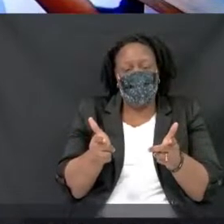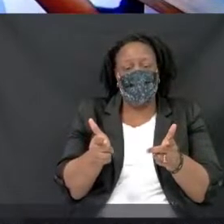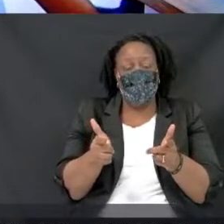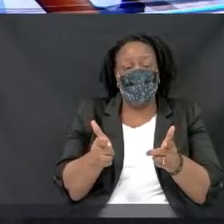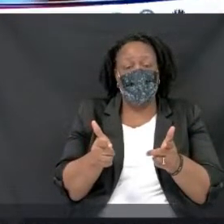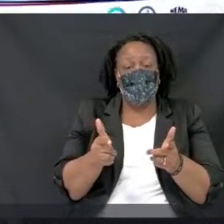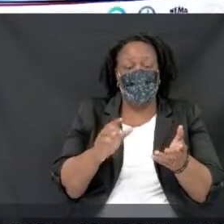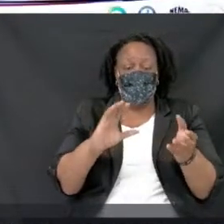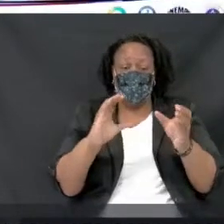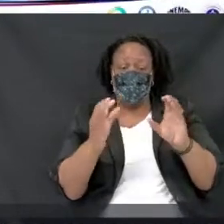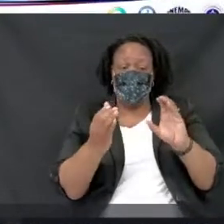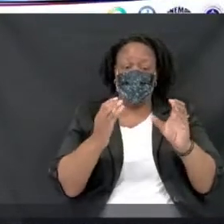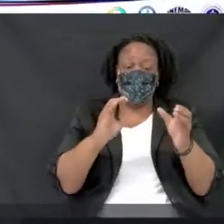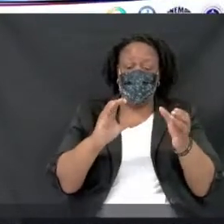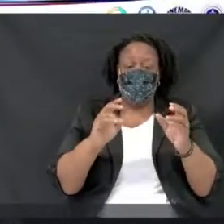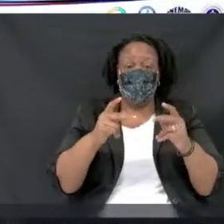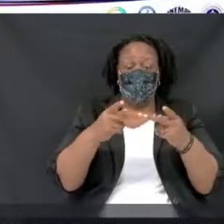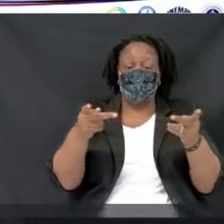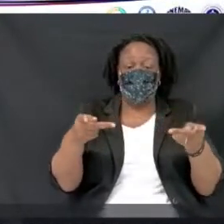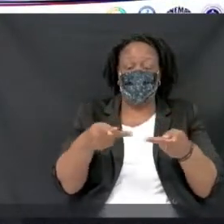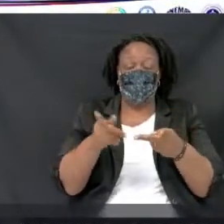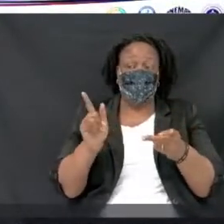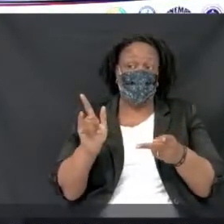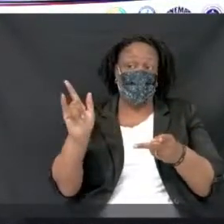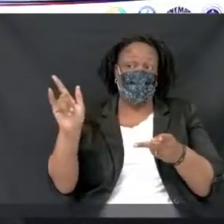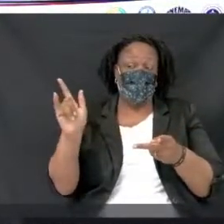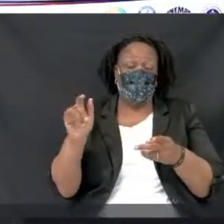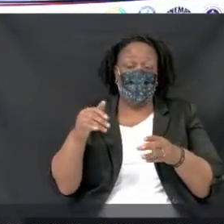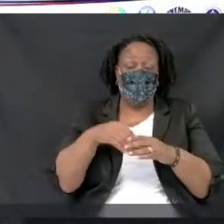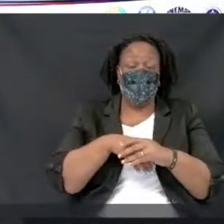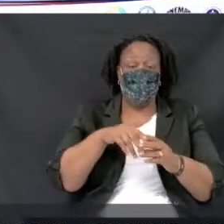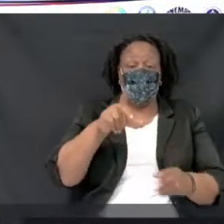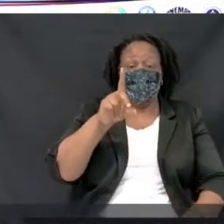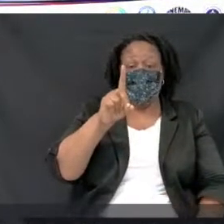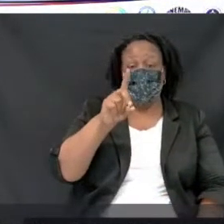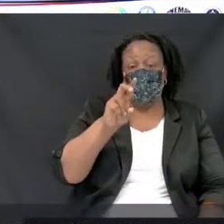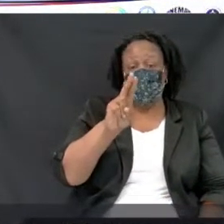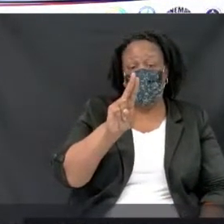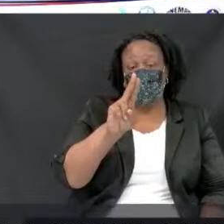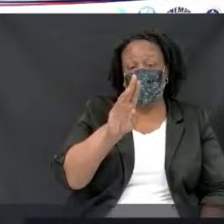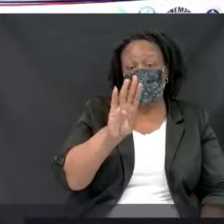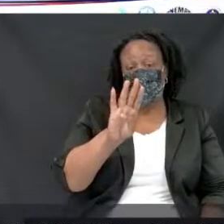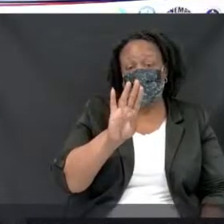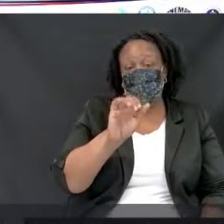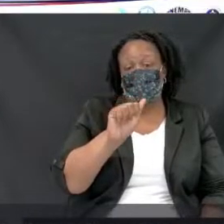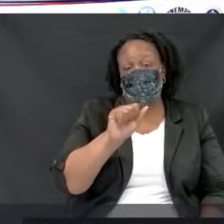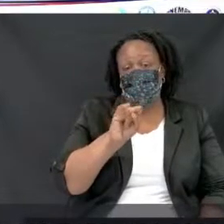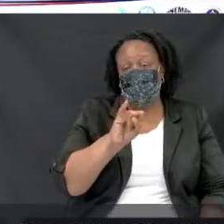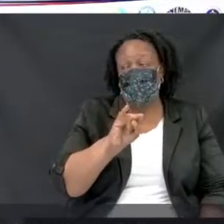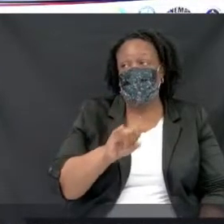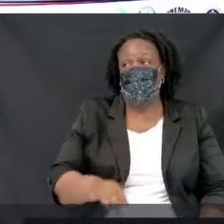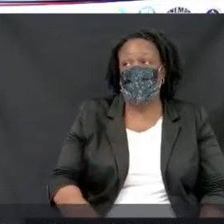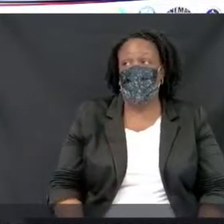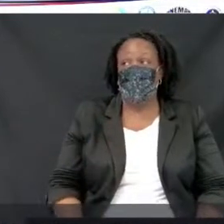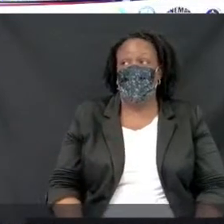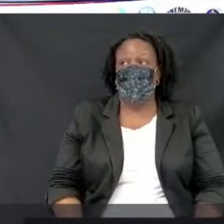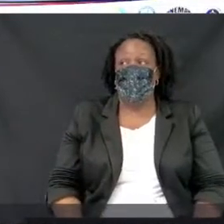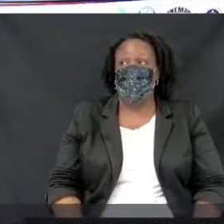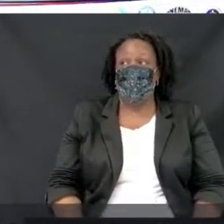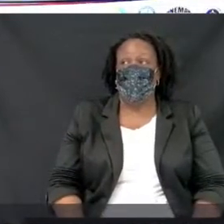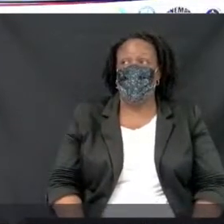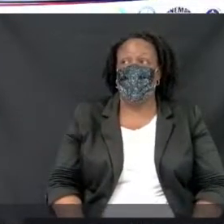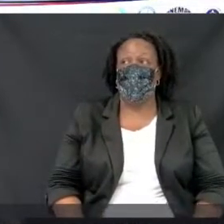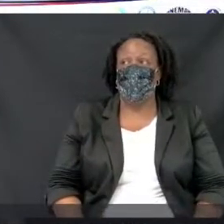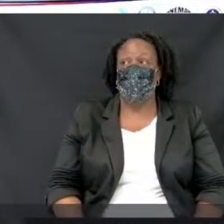that they had in Dubai. And that is all because you